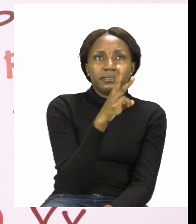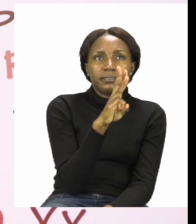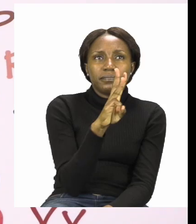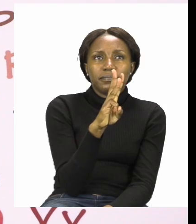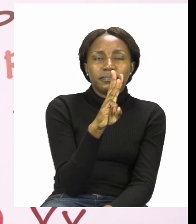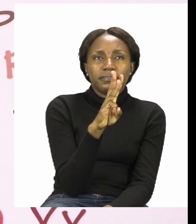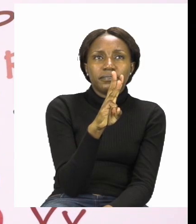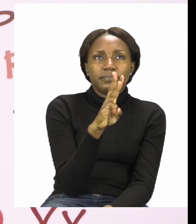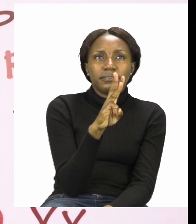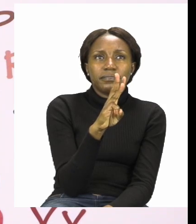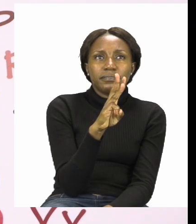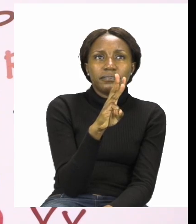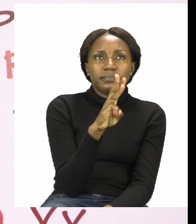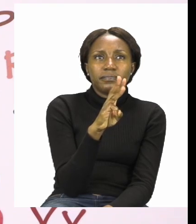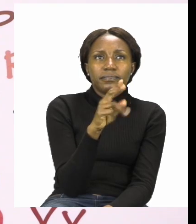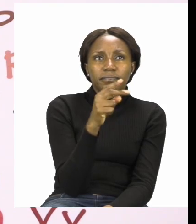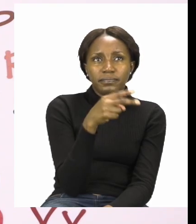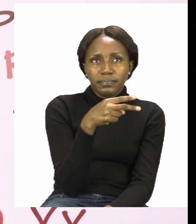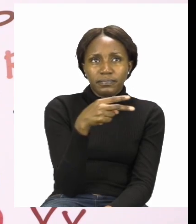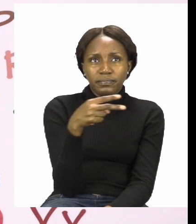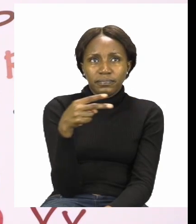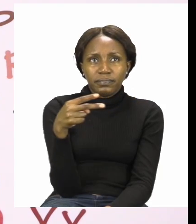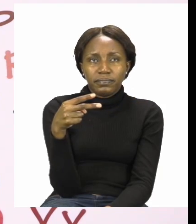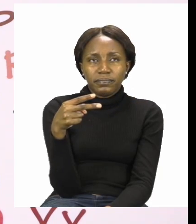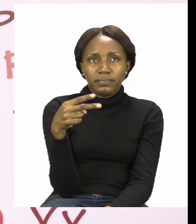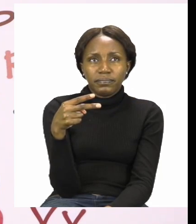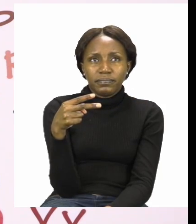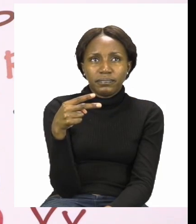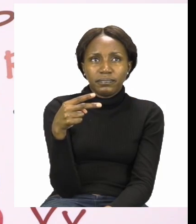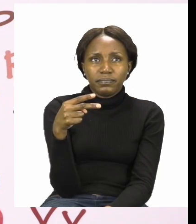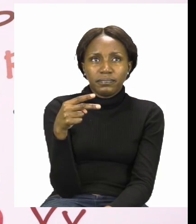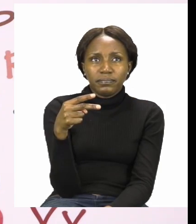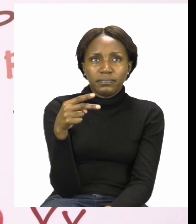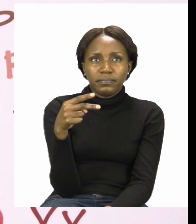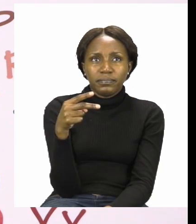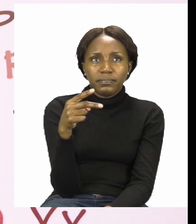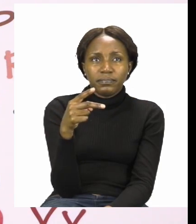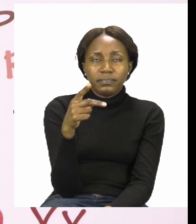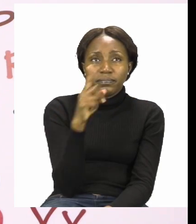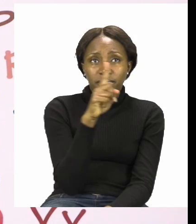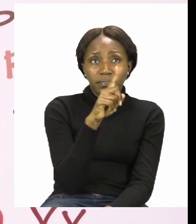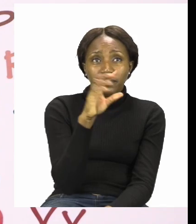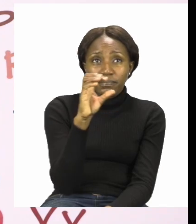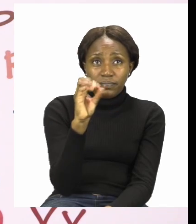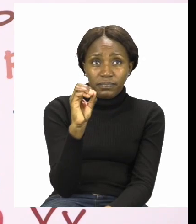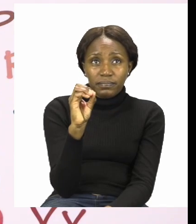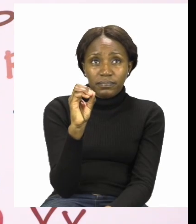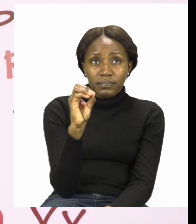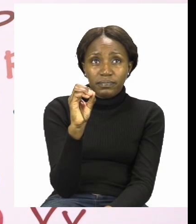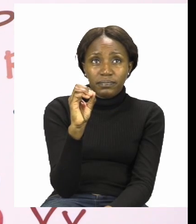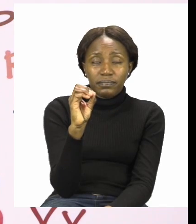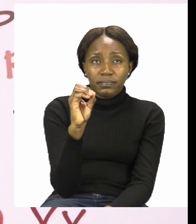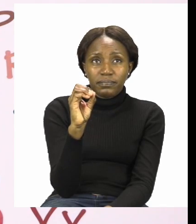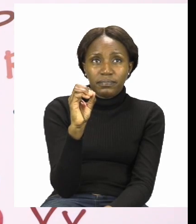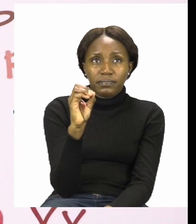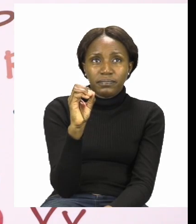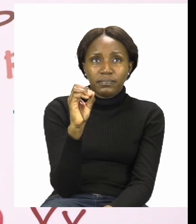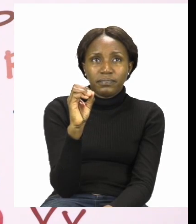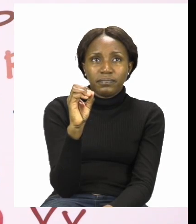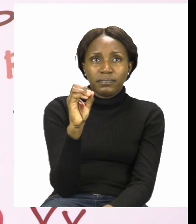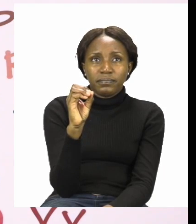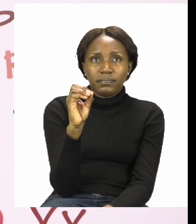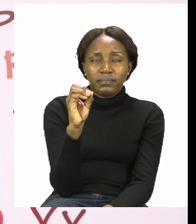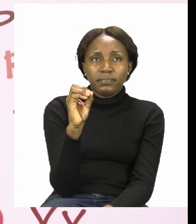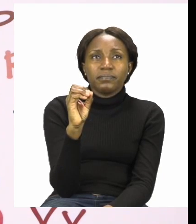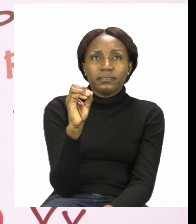say 16 is equal to 10, because we